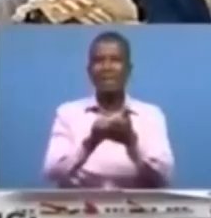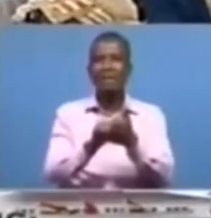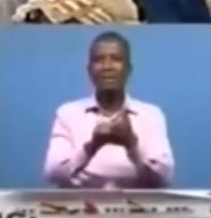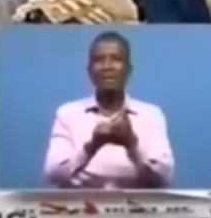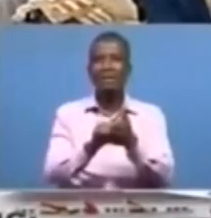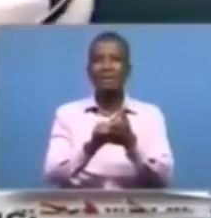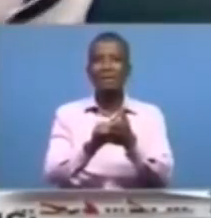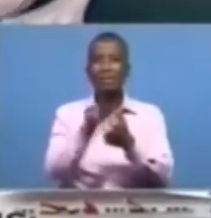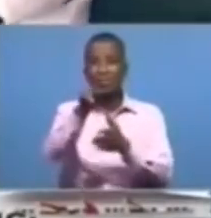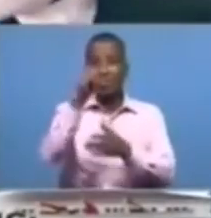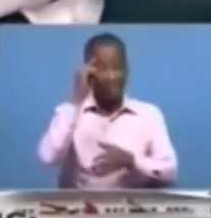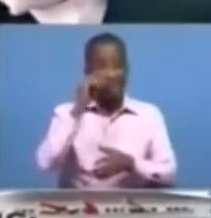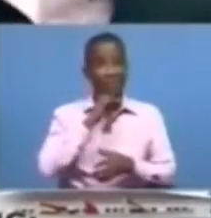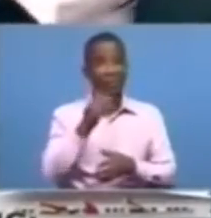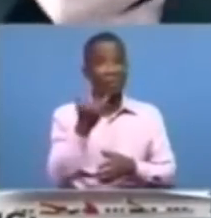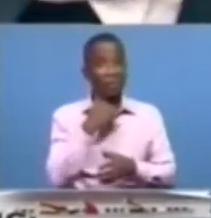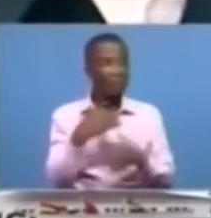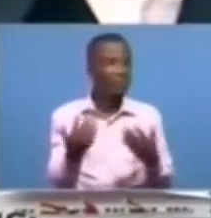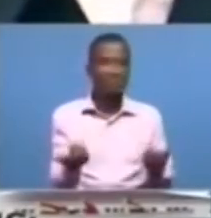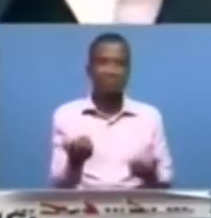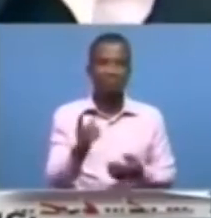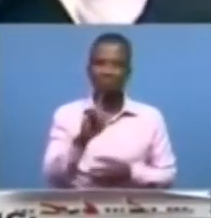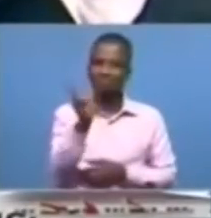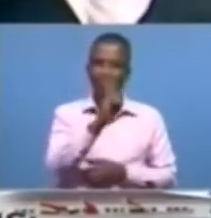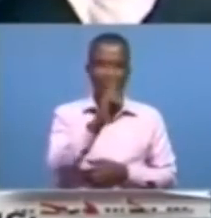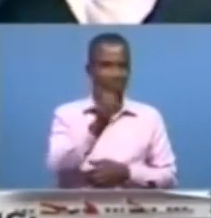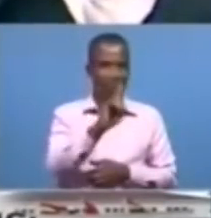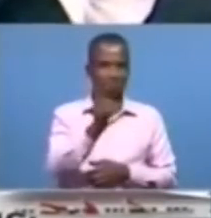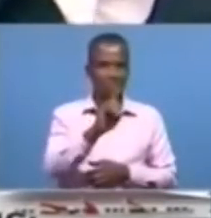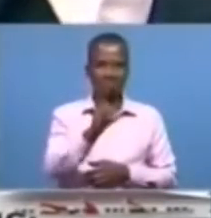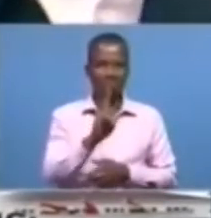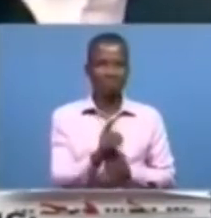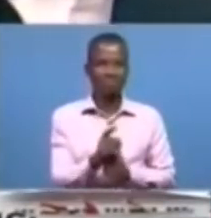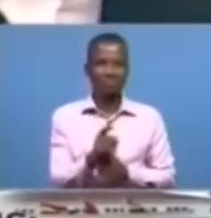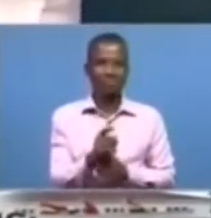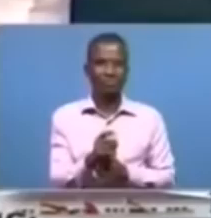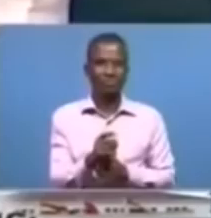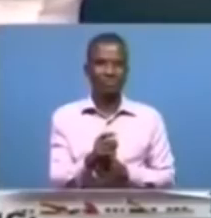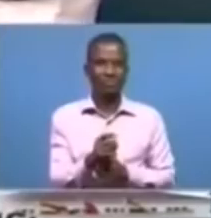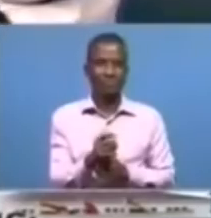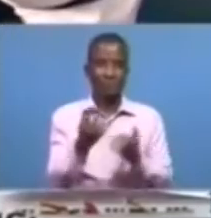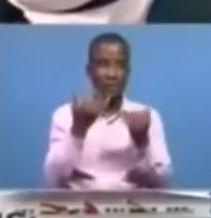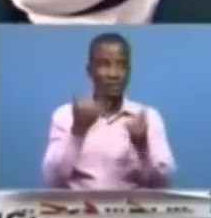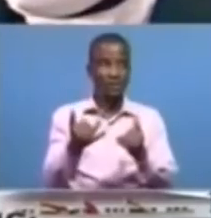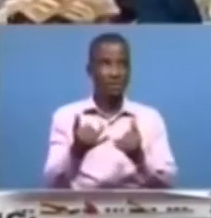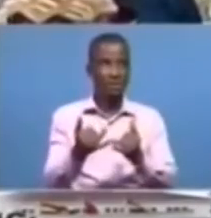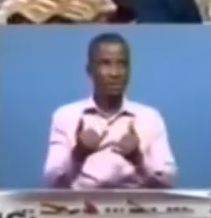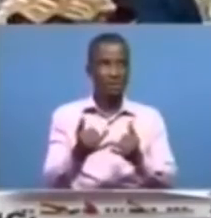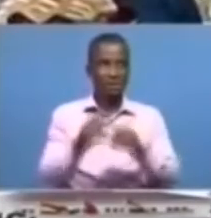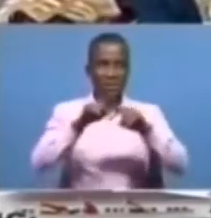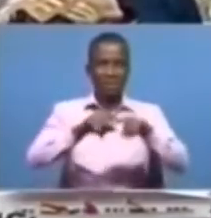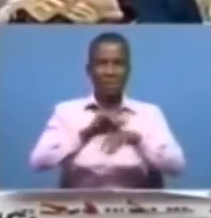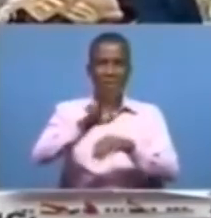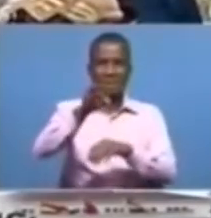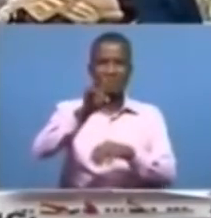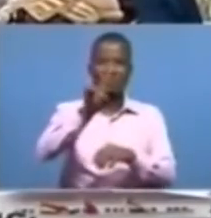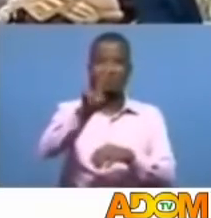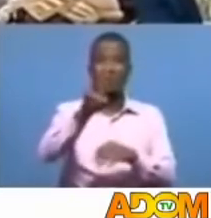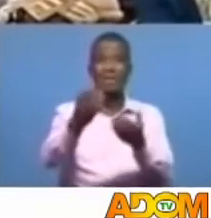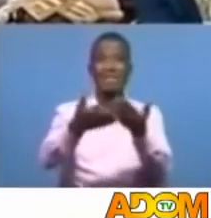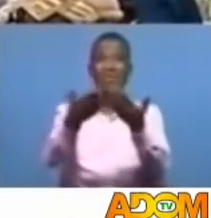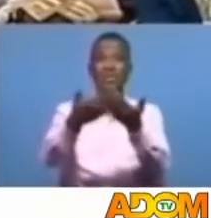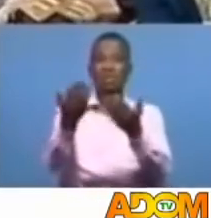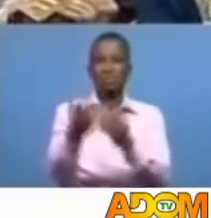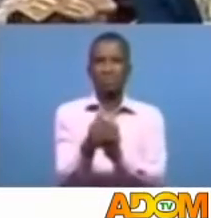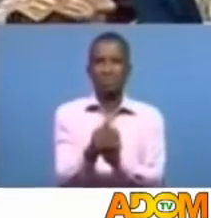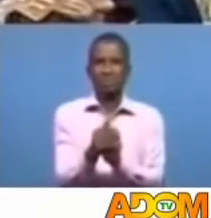of justice, respectfully, I do not know what is a miscarriage of justice. Section 72 is very simple in